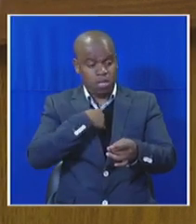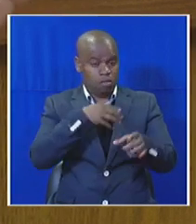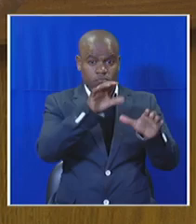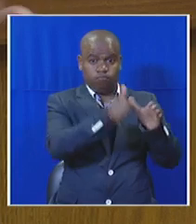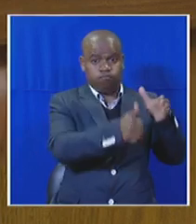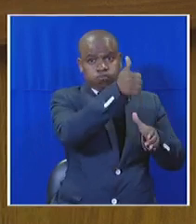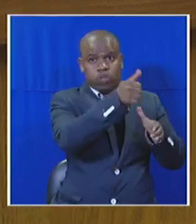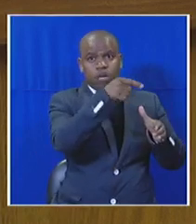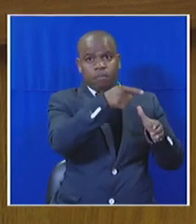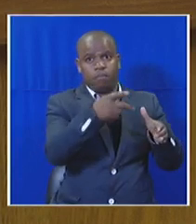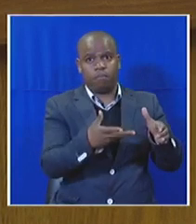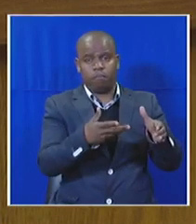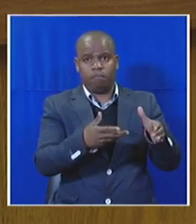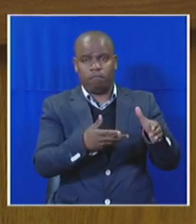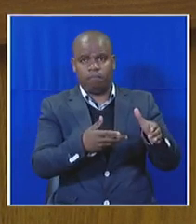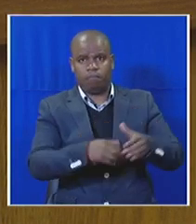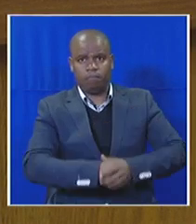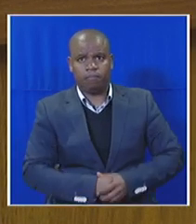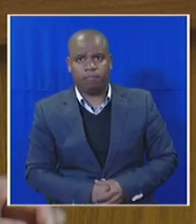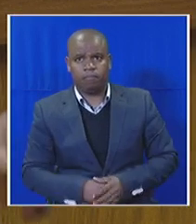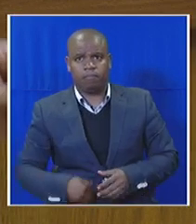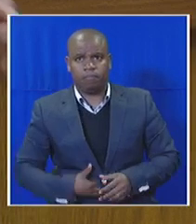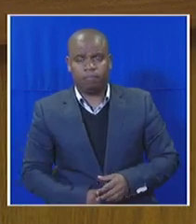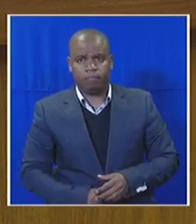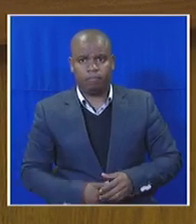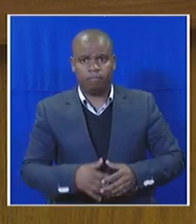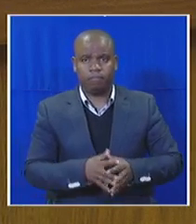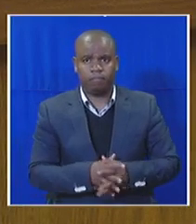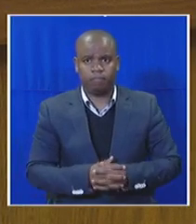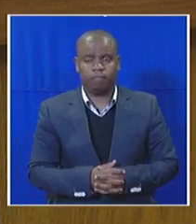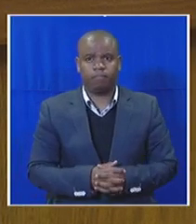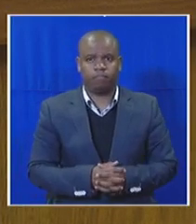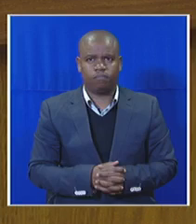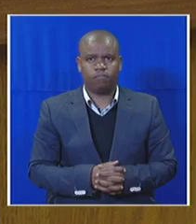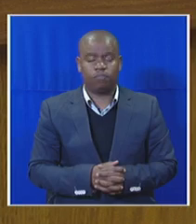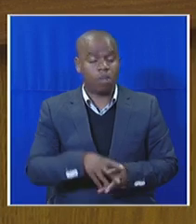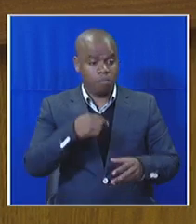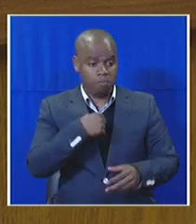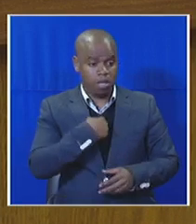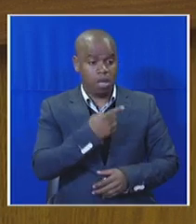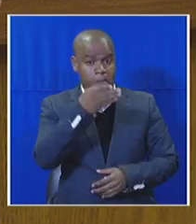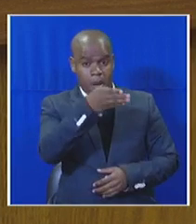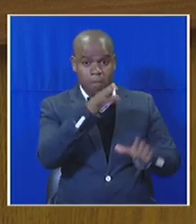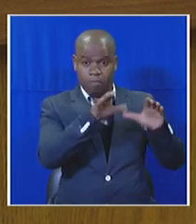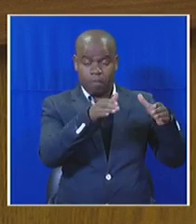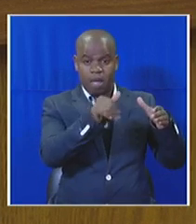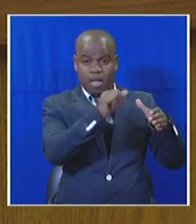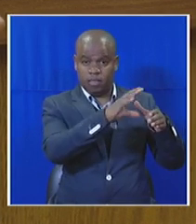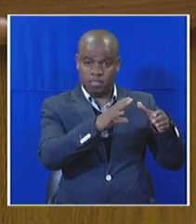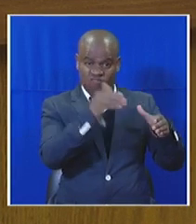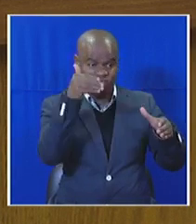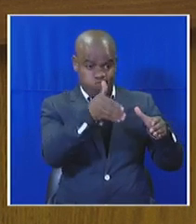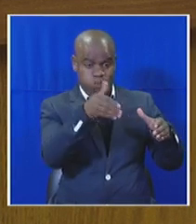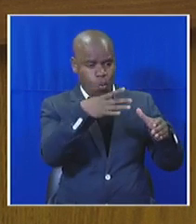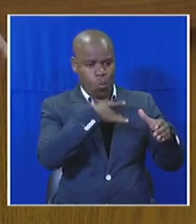are making a mud lap of issues, my dear friends. I was elected by the ANC